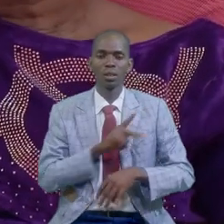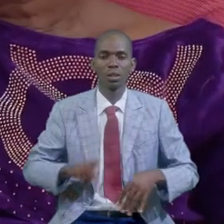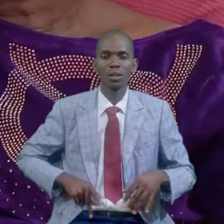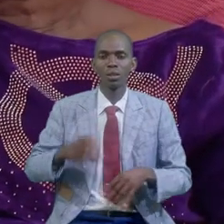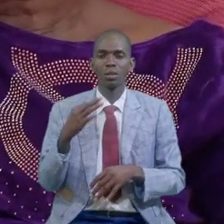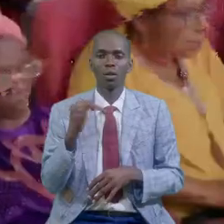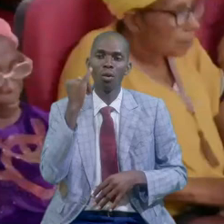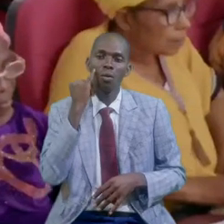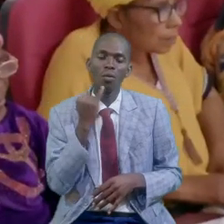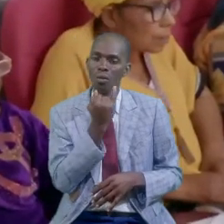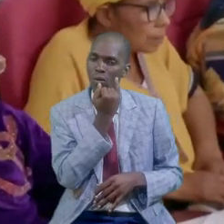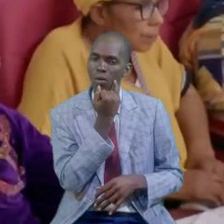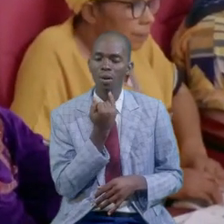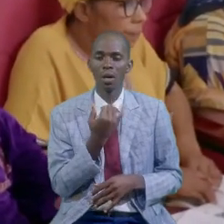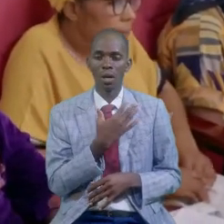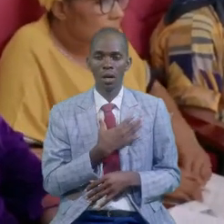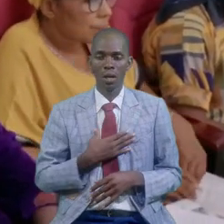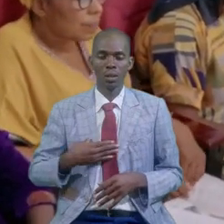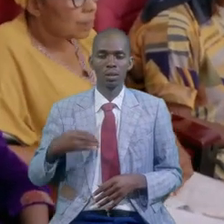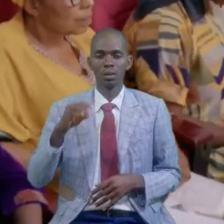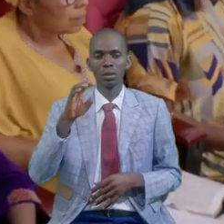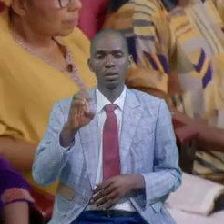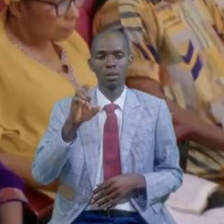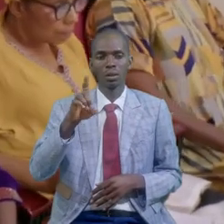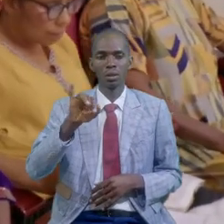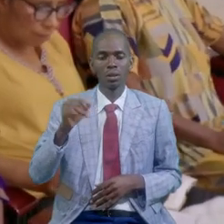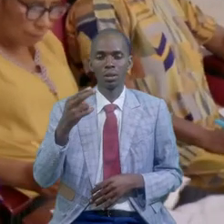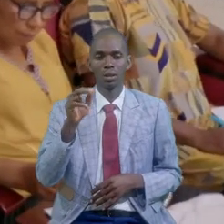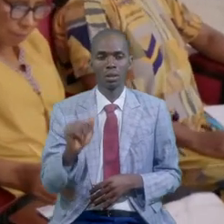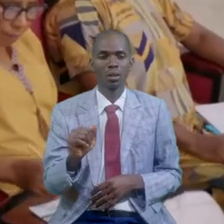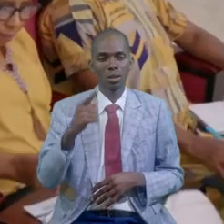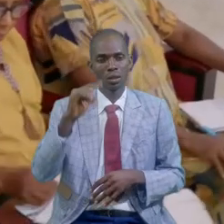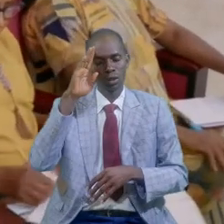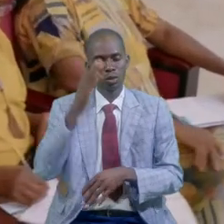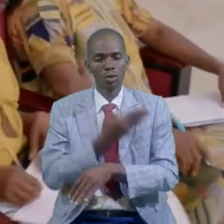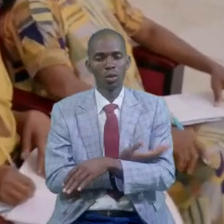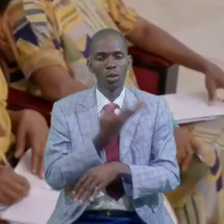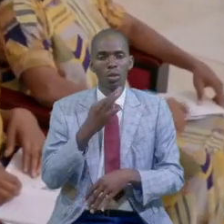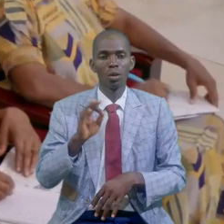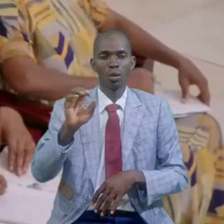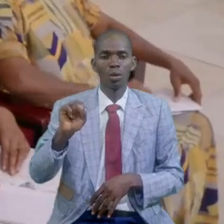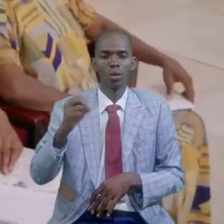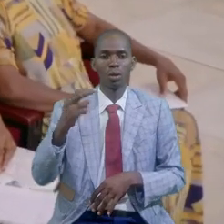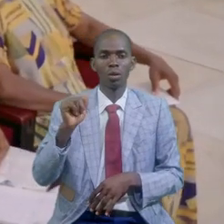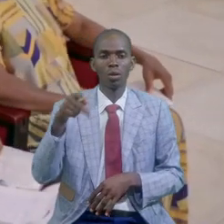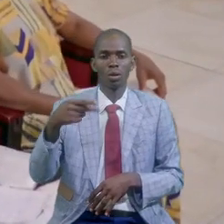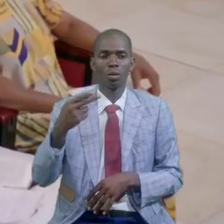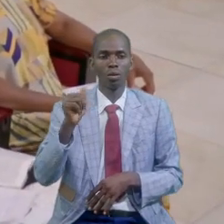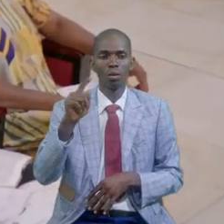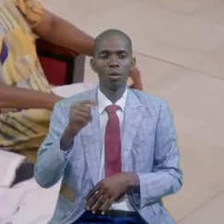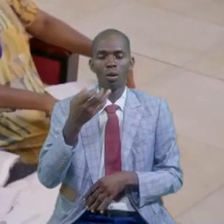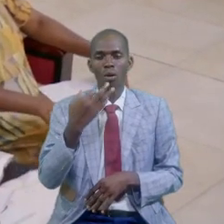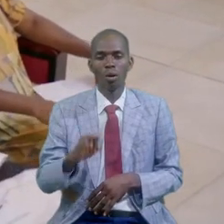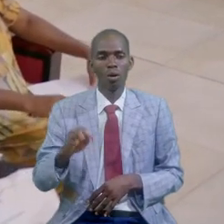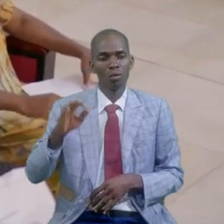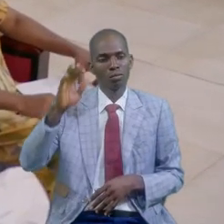Now, and Elisha, the son of Shaphat of Abel-Meholah, shall